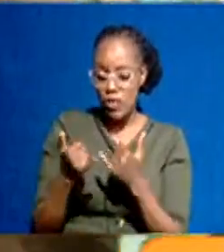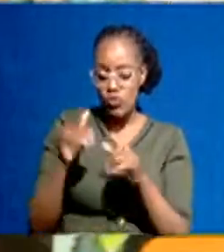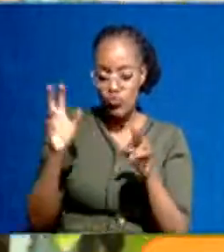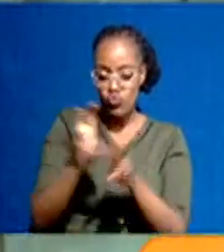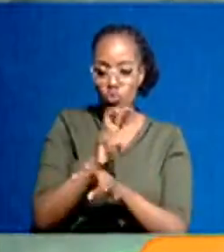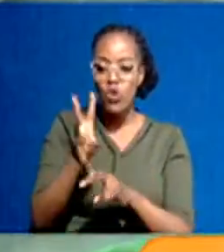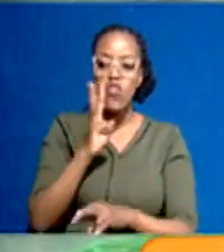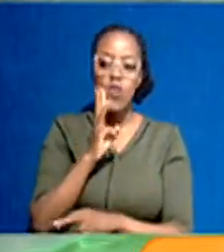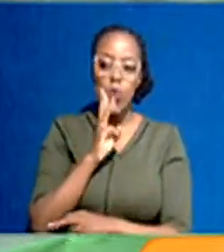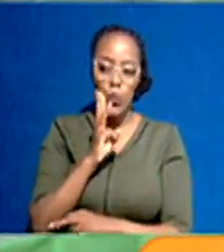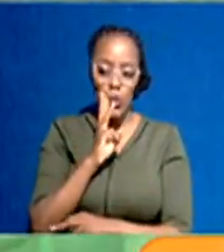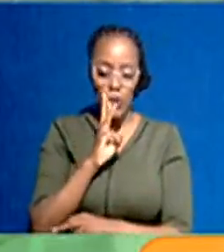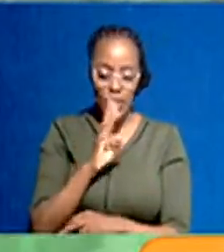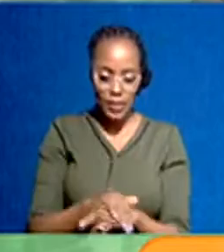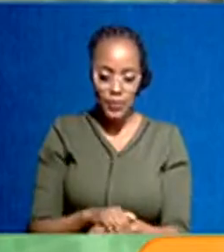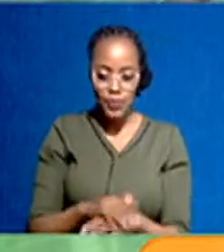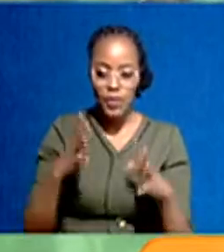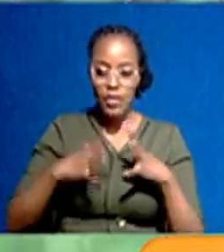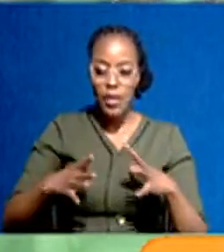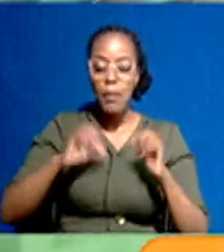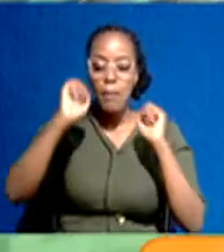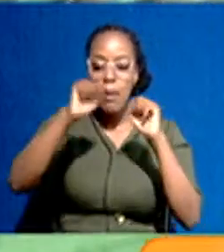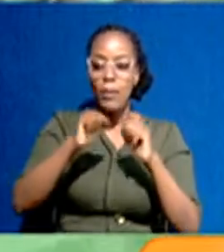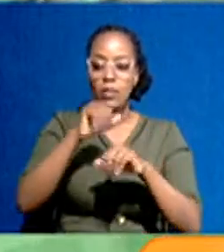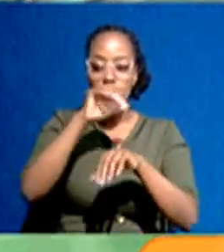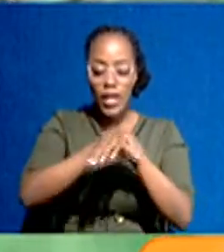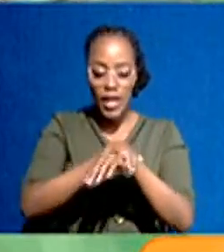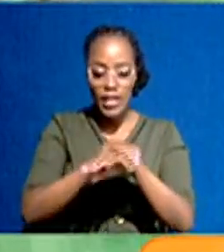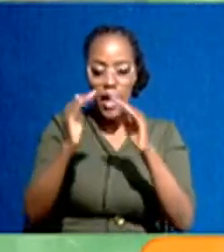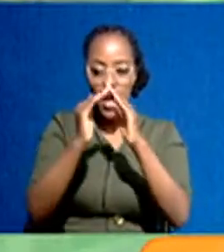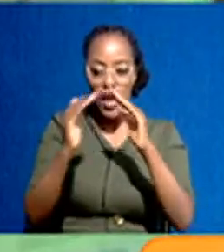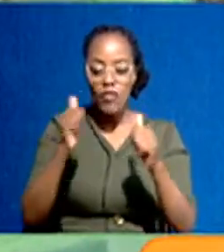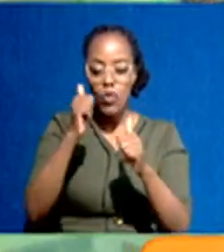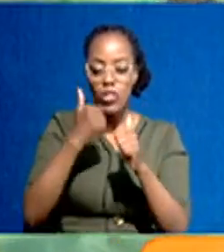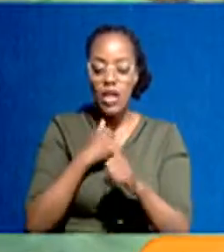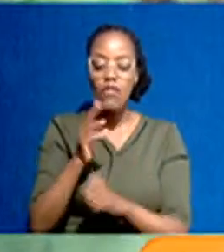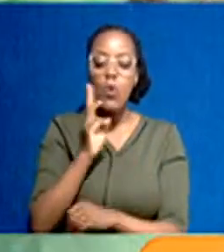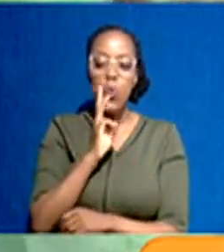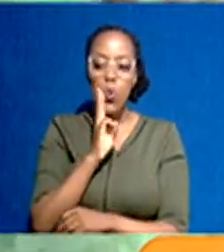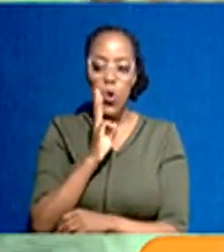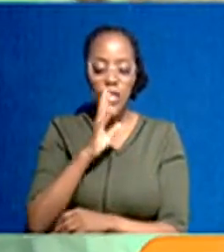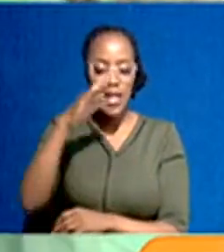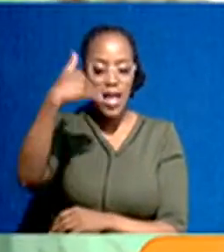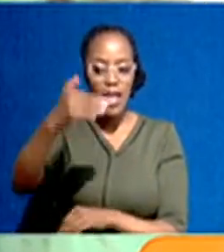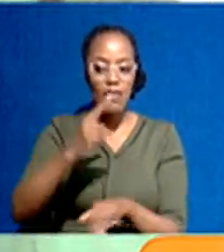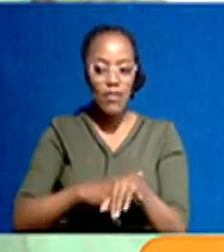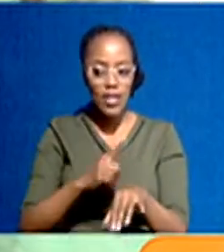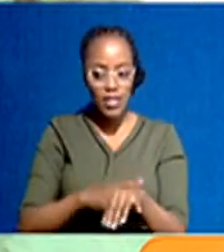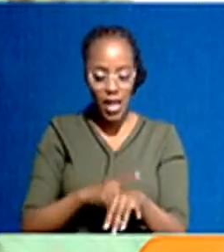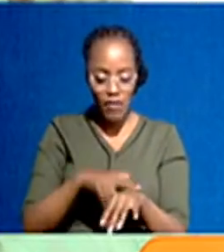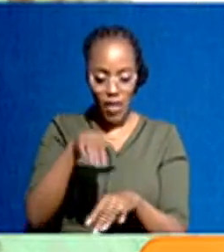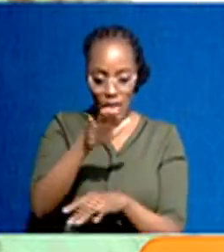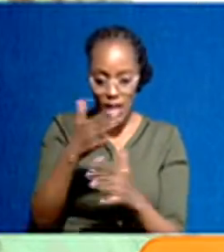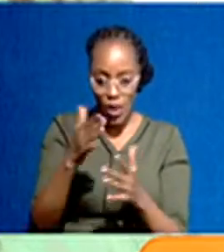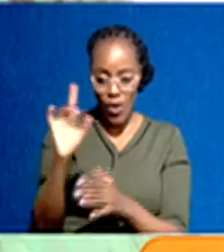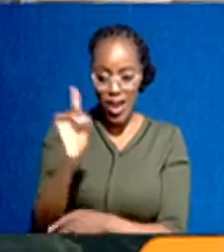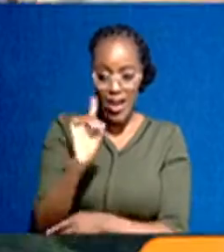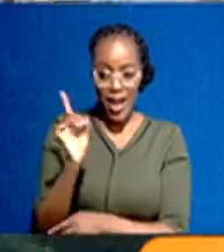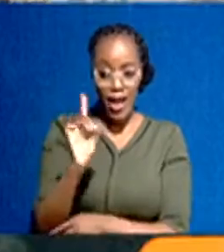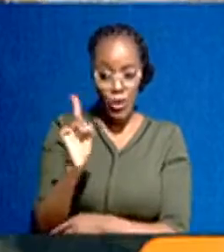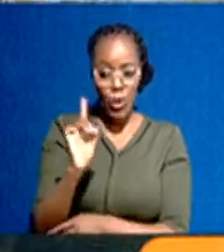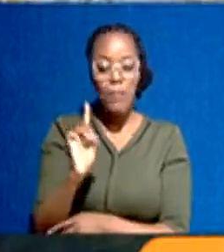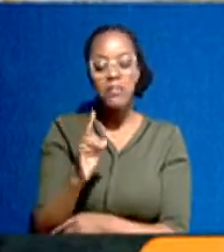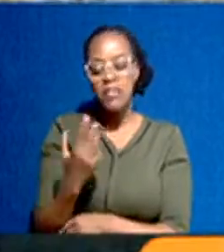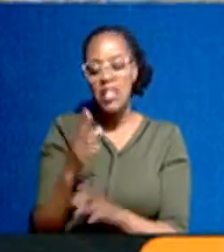commodity. For those able to afford an apartment with reliable water supply in the green city in the sun,